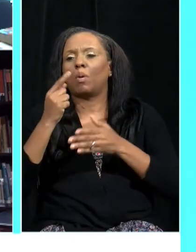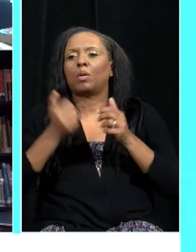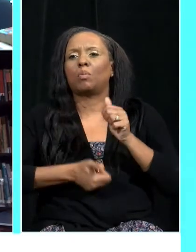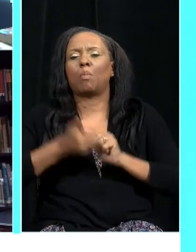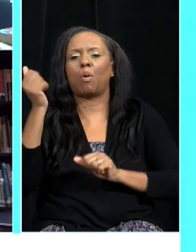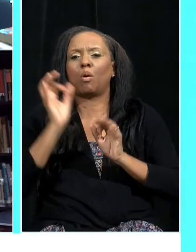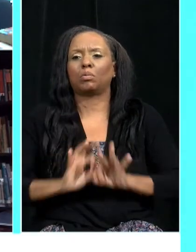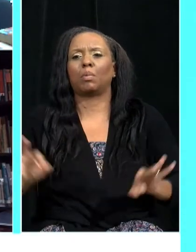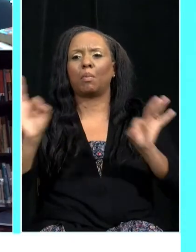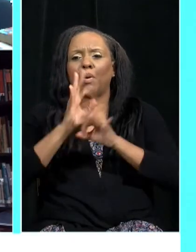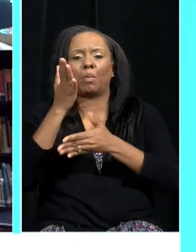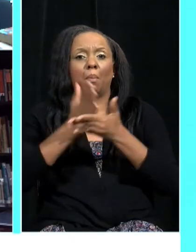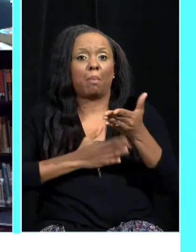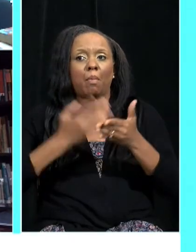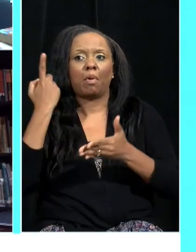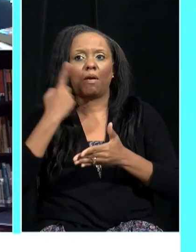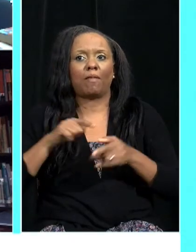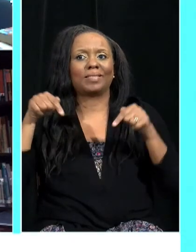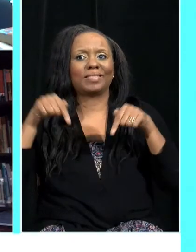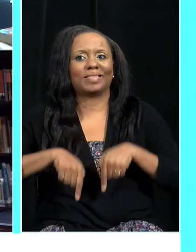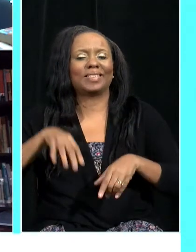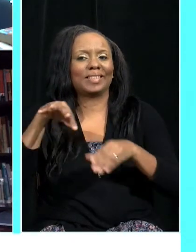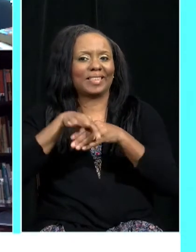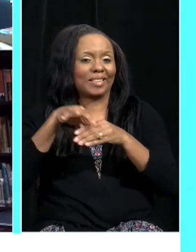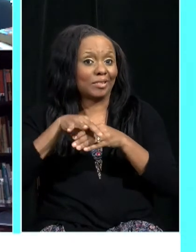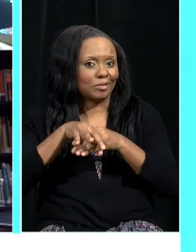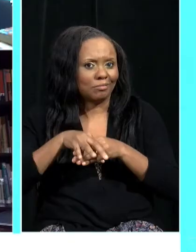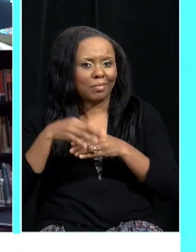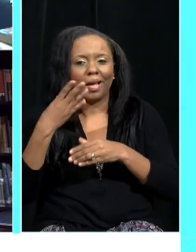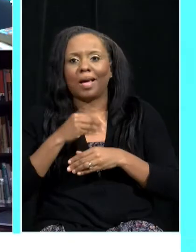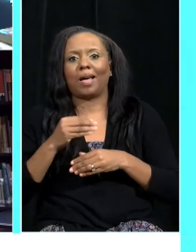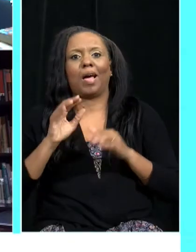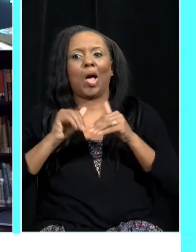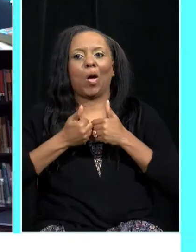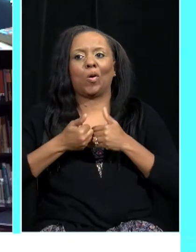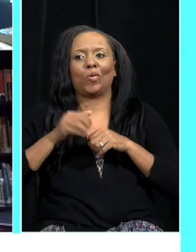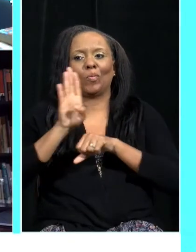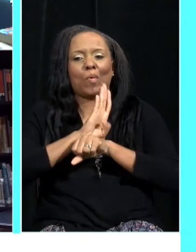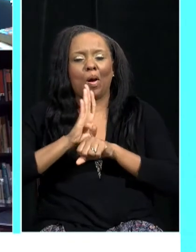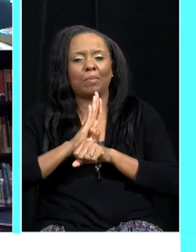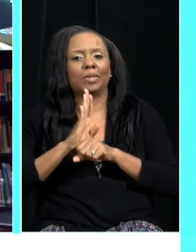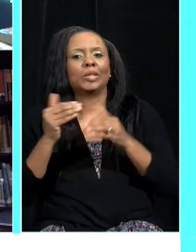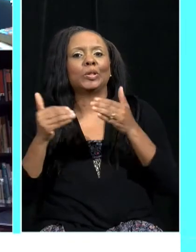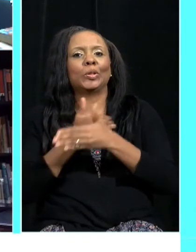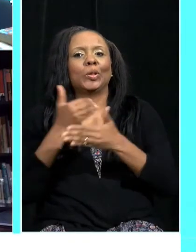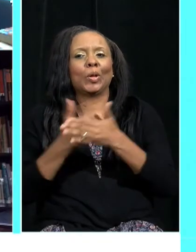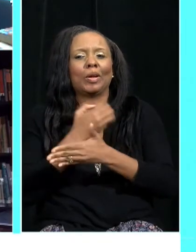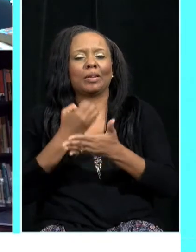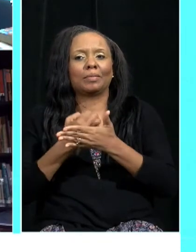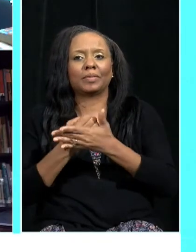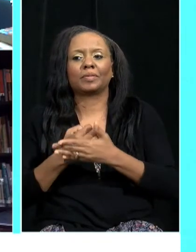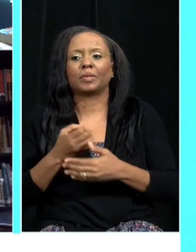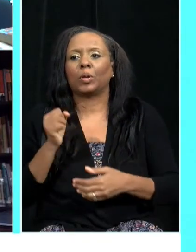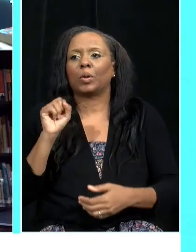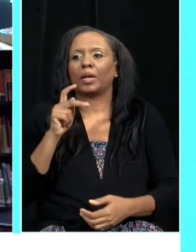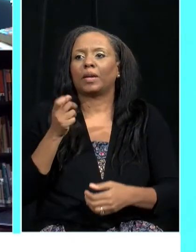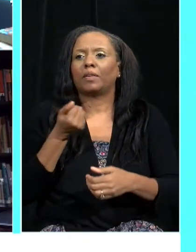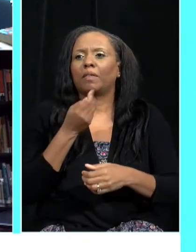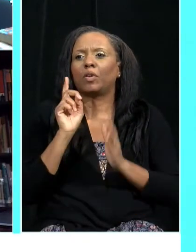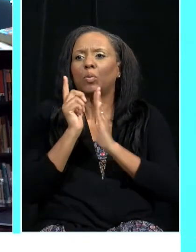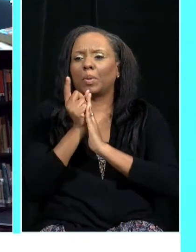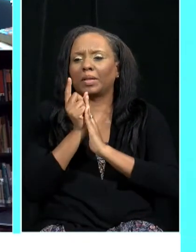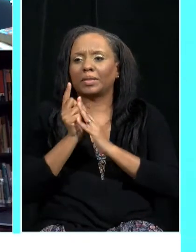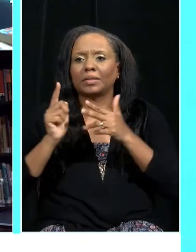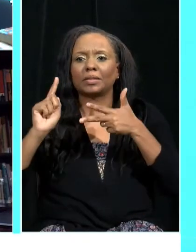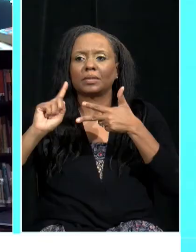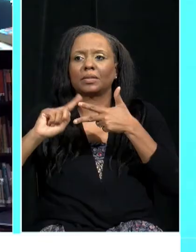significant developments of this campaign and in terms of Barbados' modern economic history. In the few minutes we have left, Professor